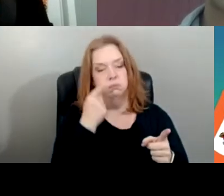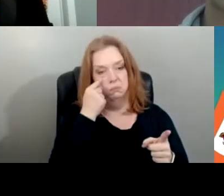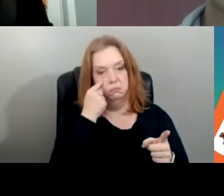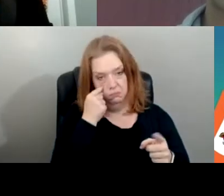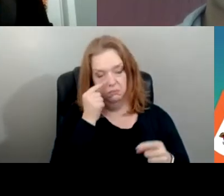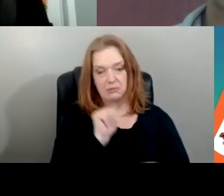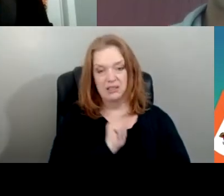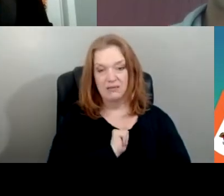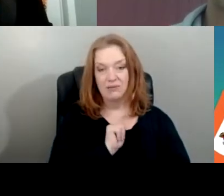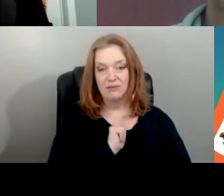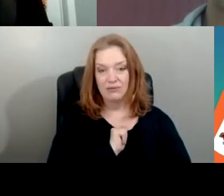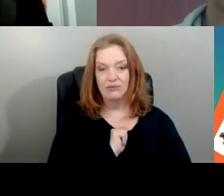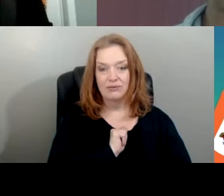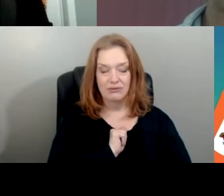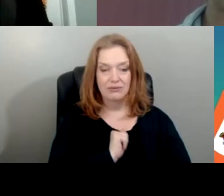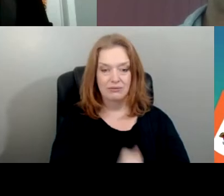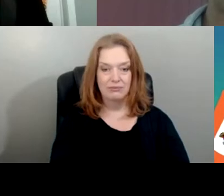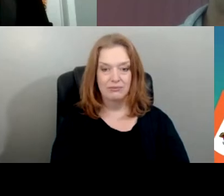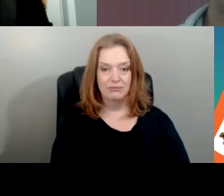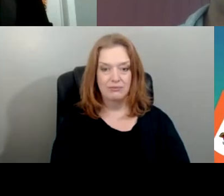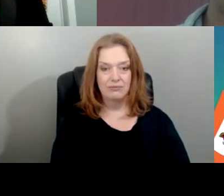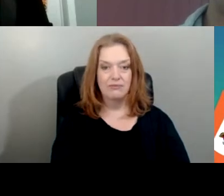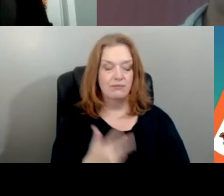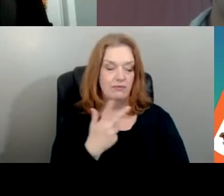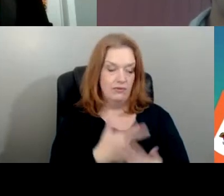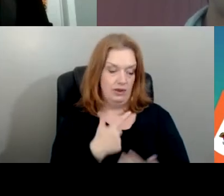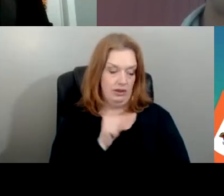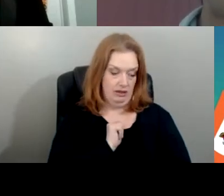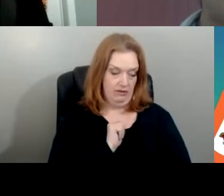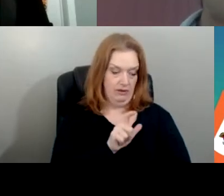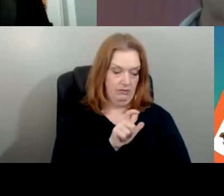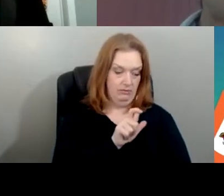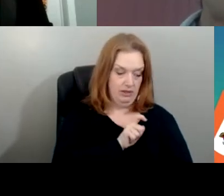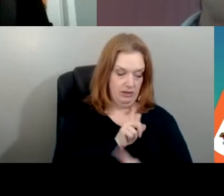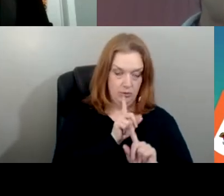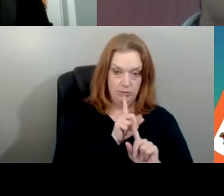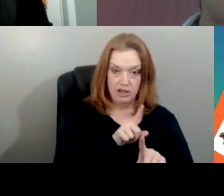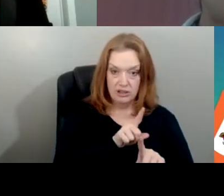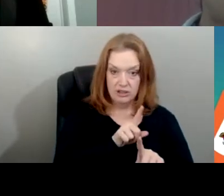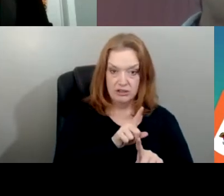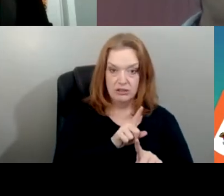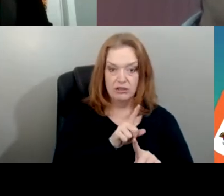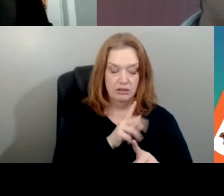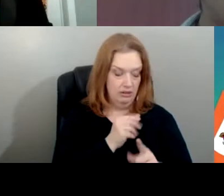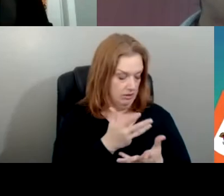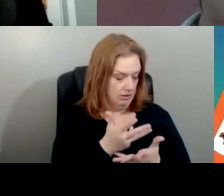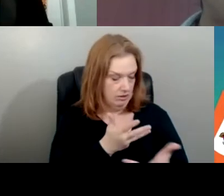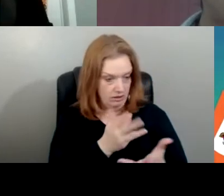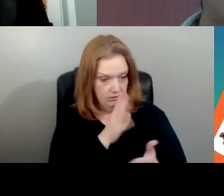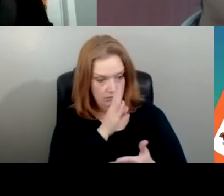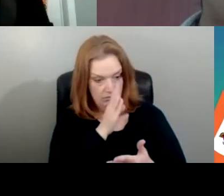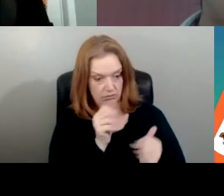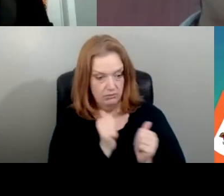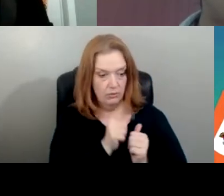of as a law enforcement officer, responding, dealing directly with